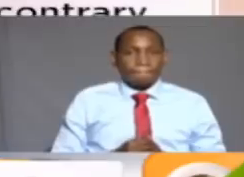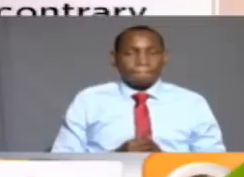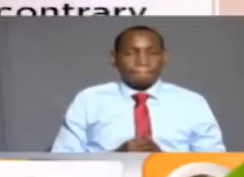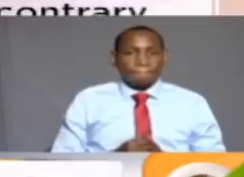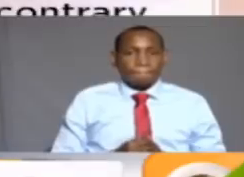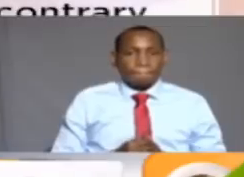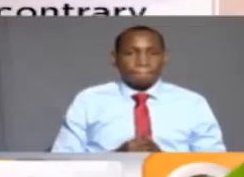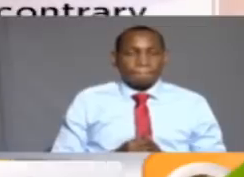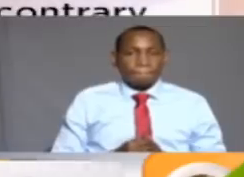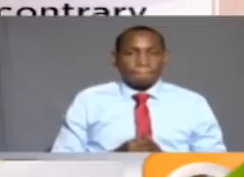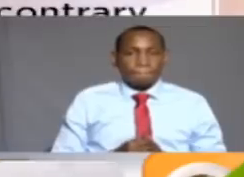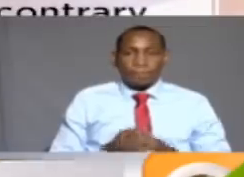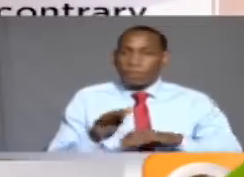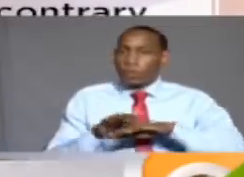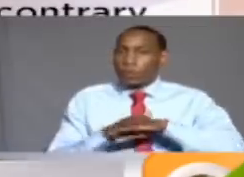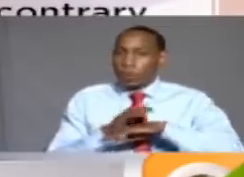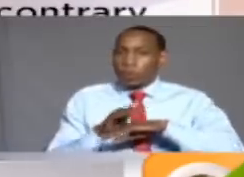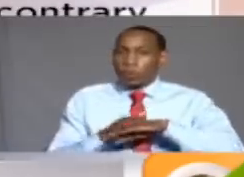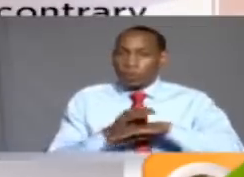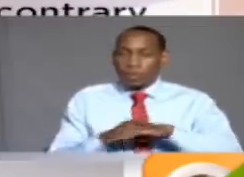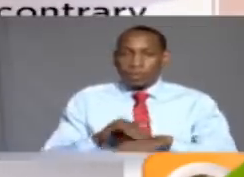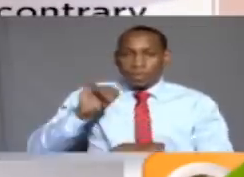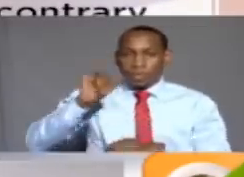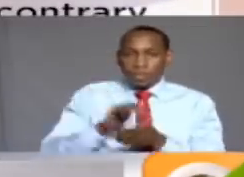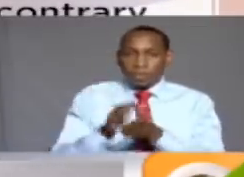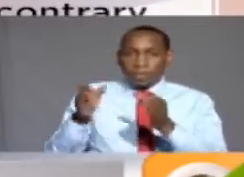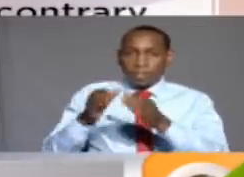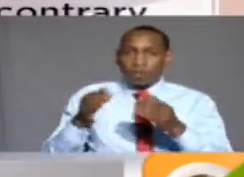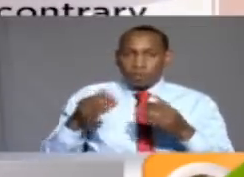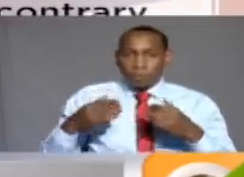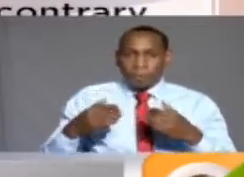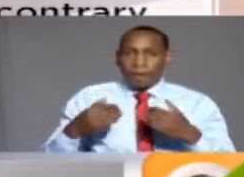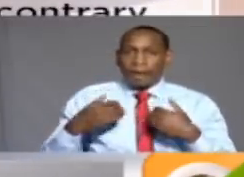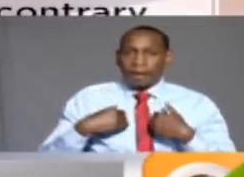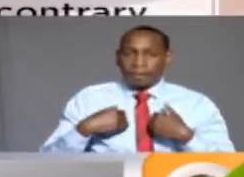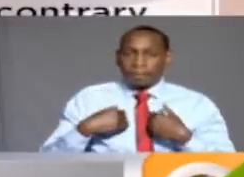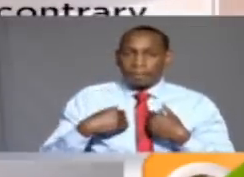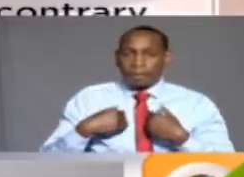Oh, this is just too slow. Comment in Eldoret says Jubilee Party is going through a